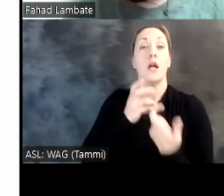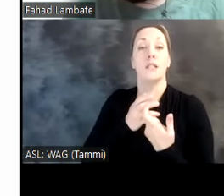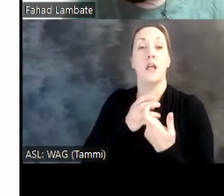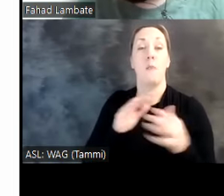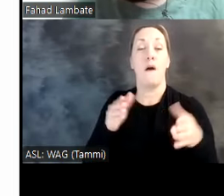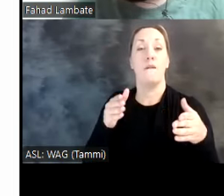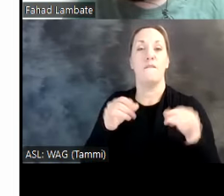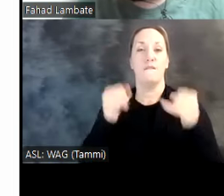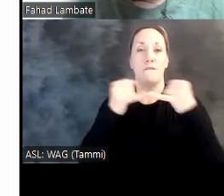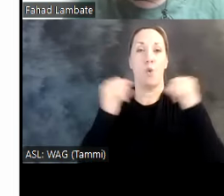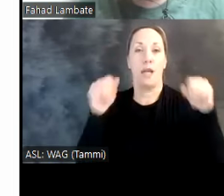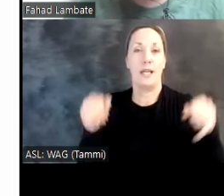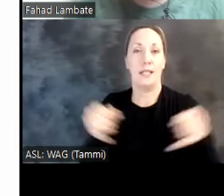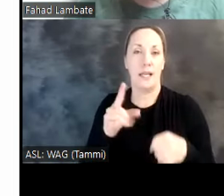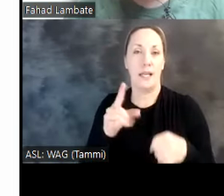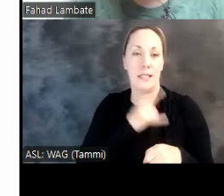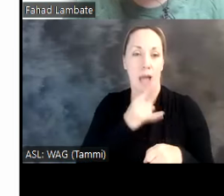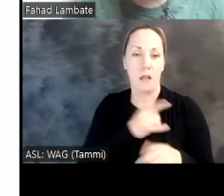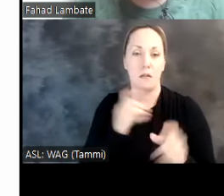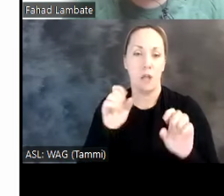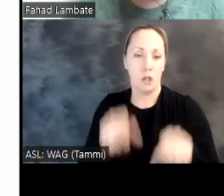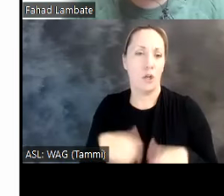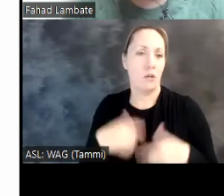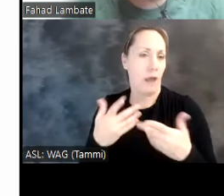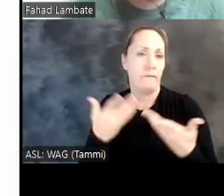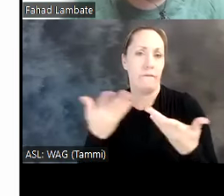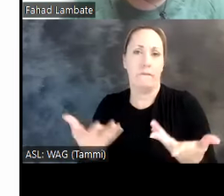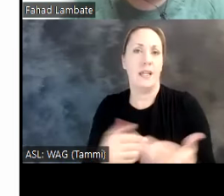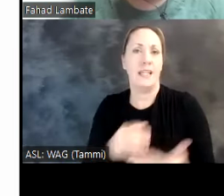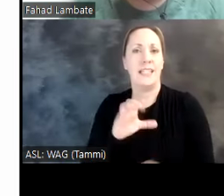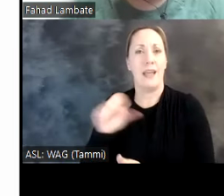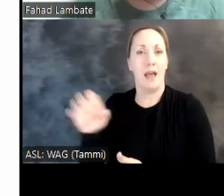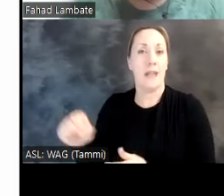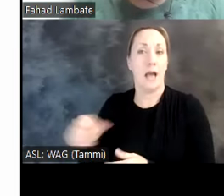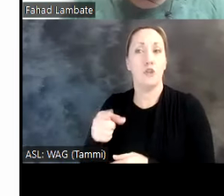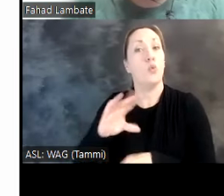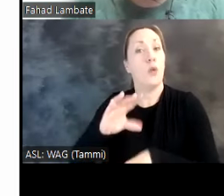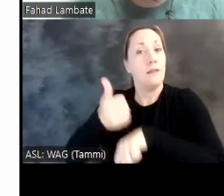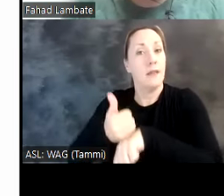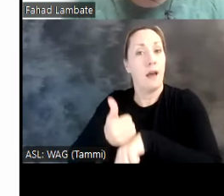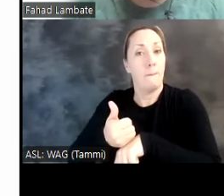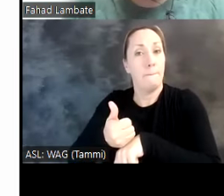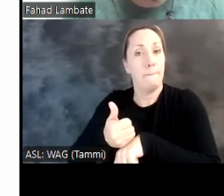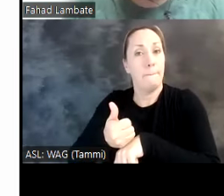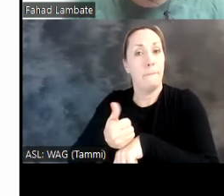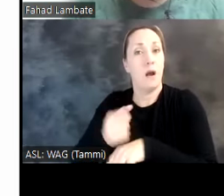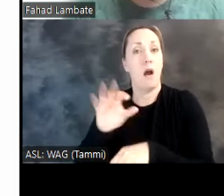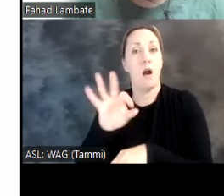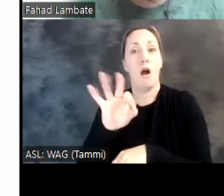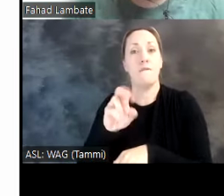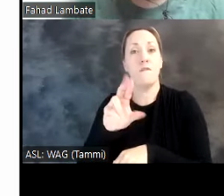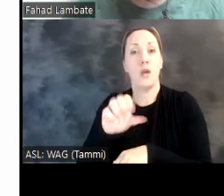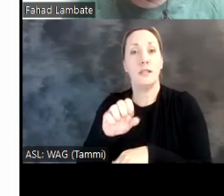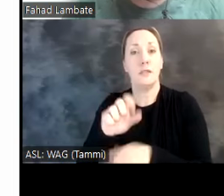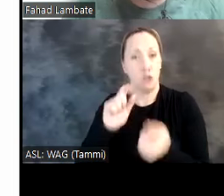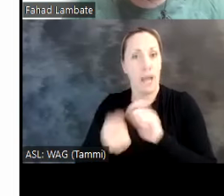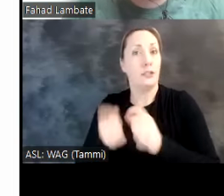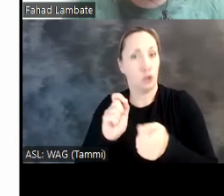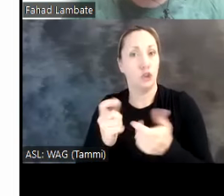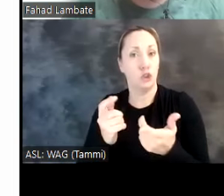given to native control, no doubt about it, because in CSS, you can set the focus or change the focus